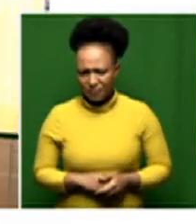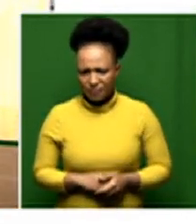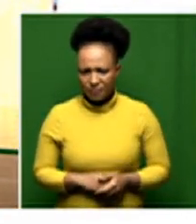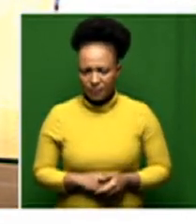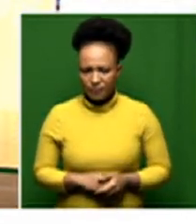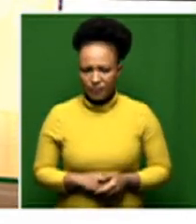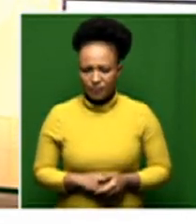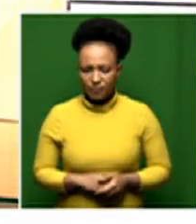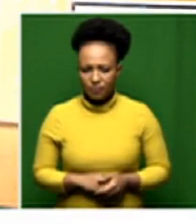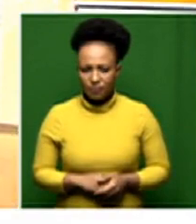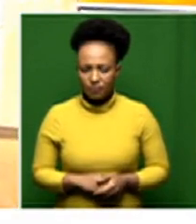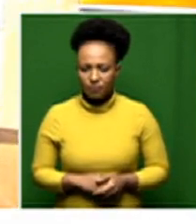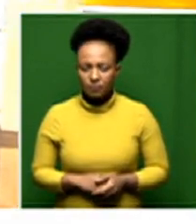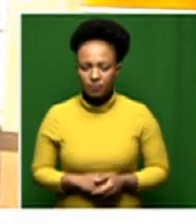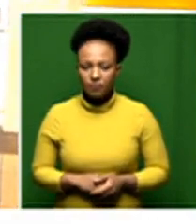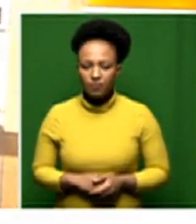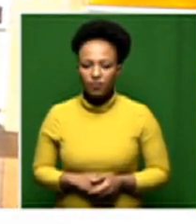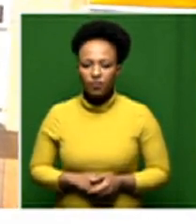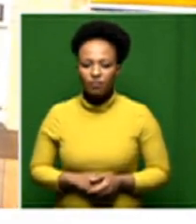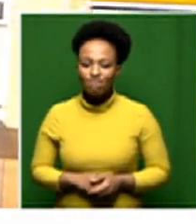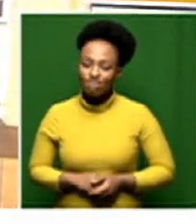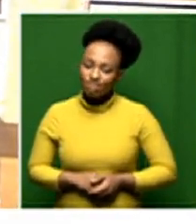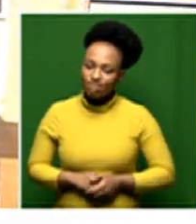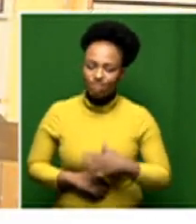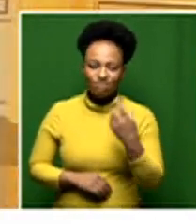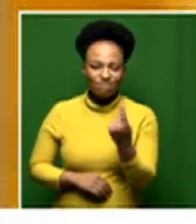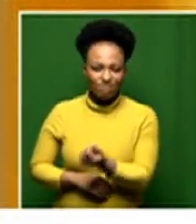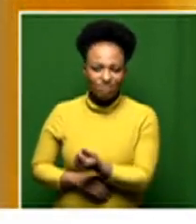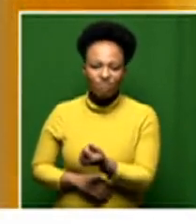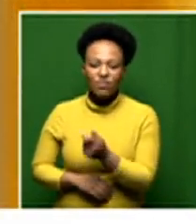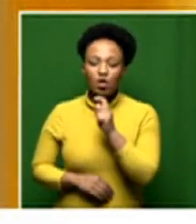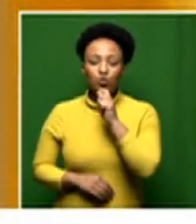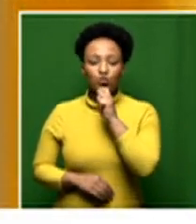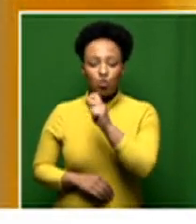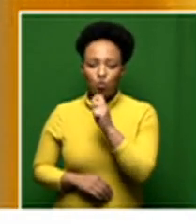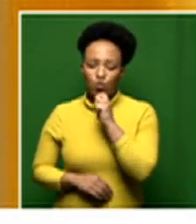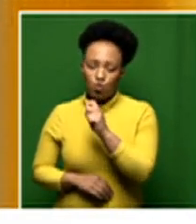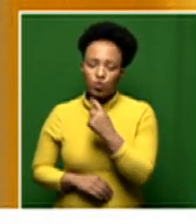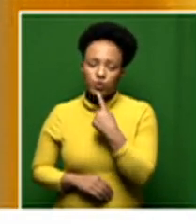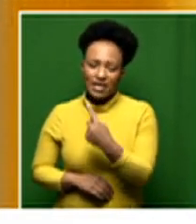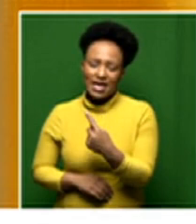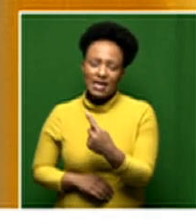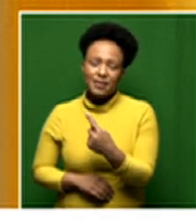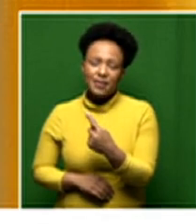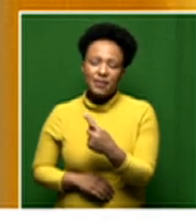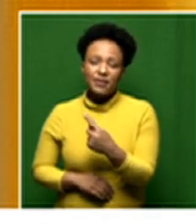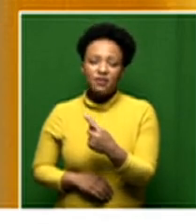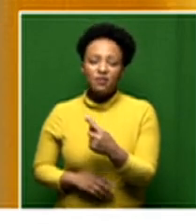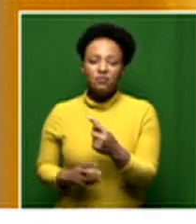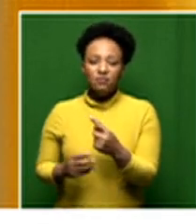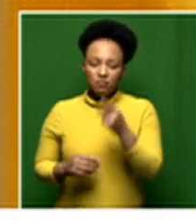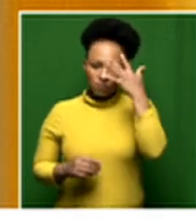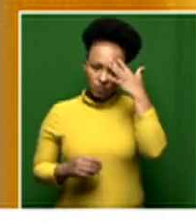I think that is unfortunately true to say that. And, I think what state